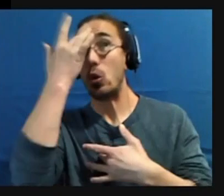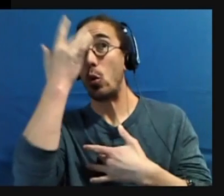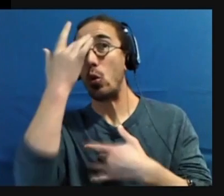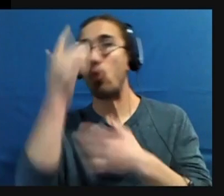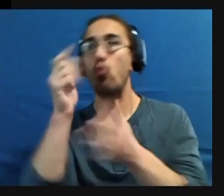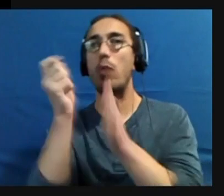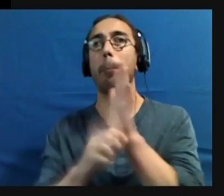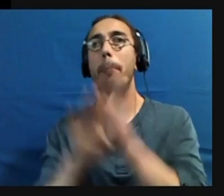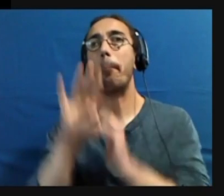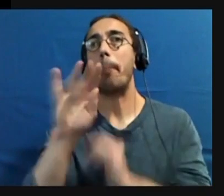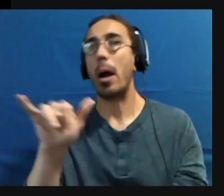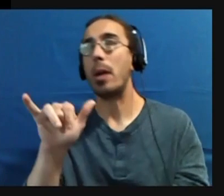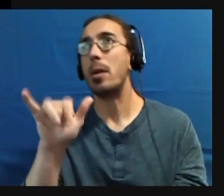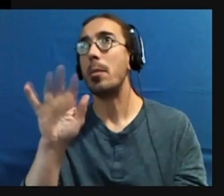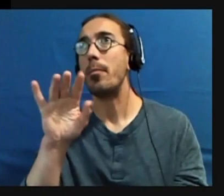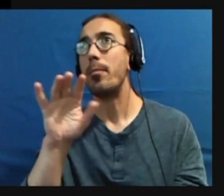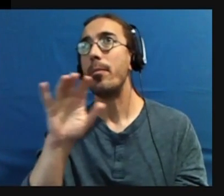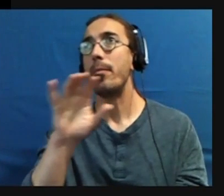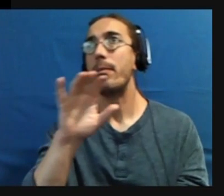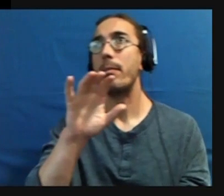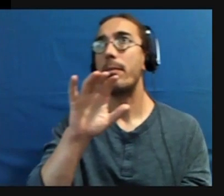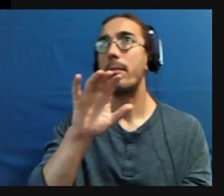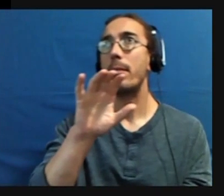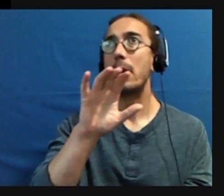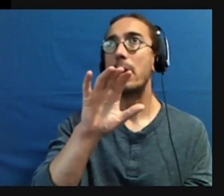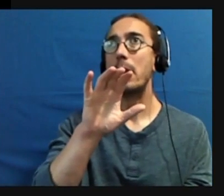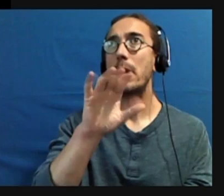by Katja Rao